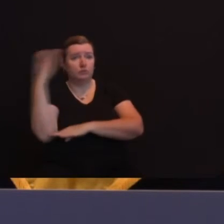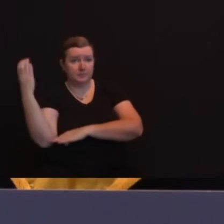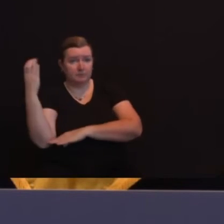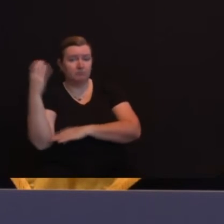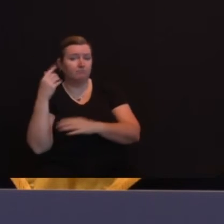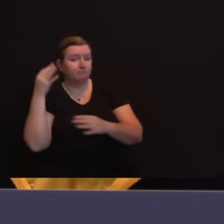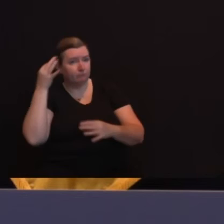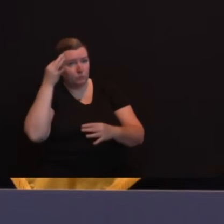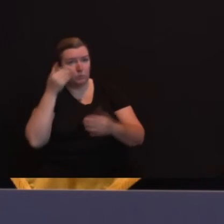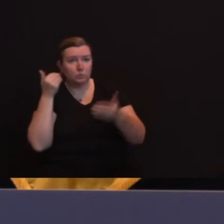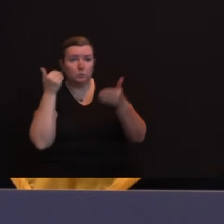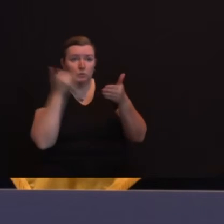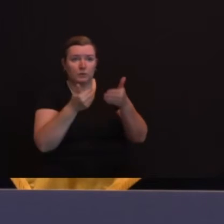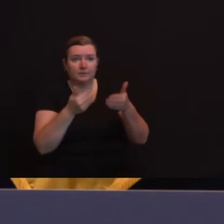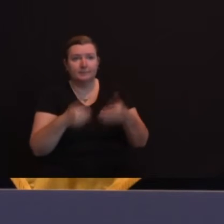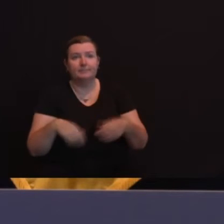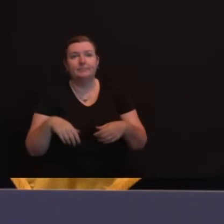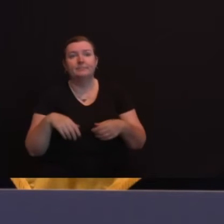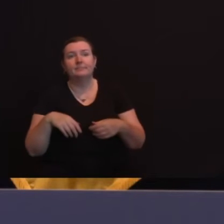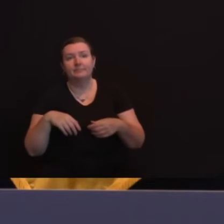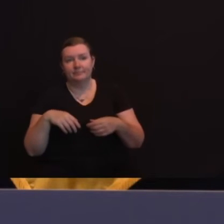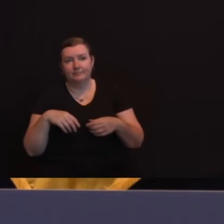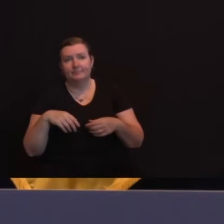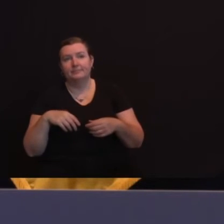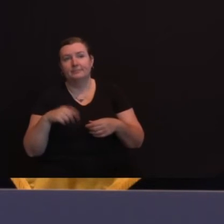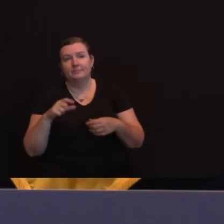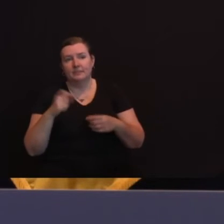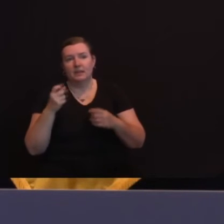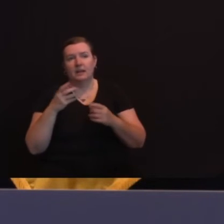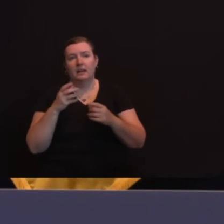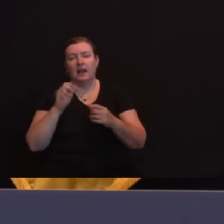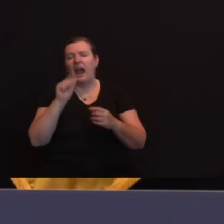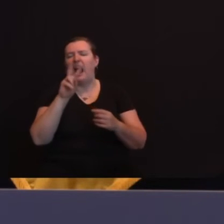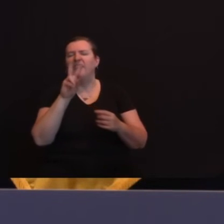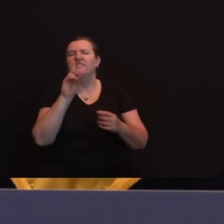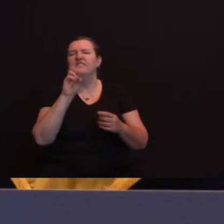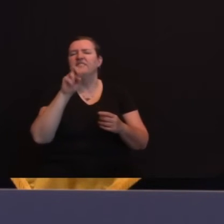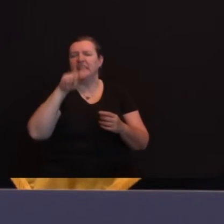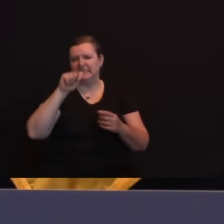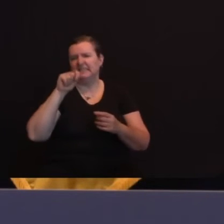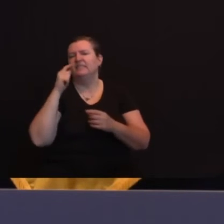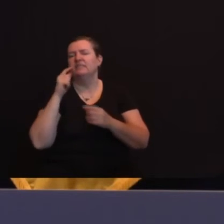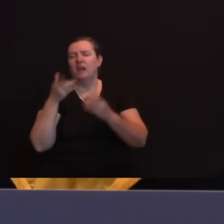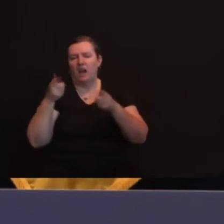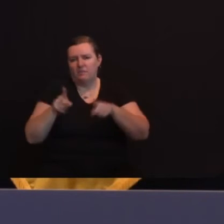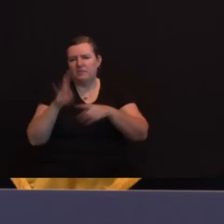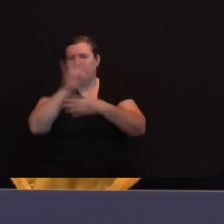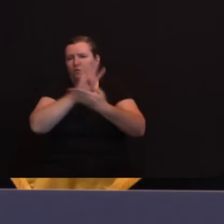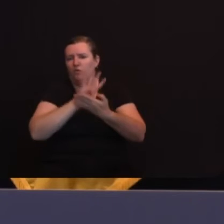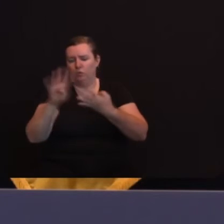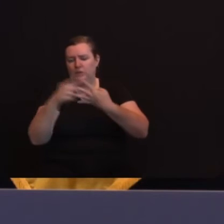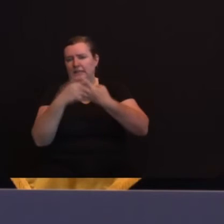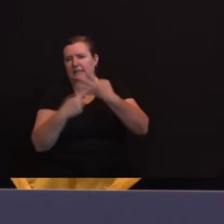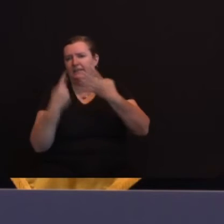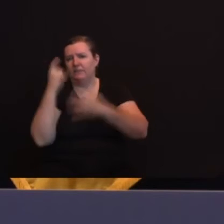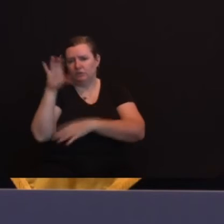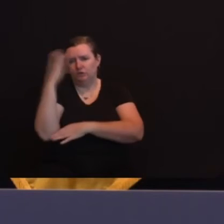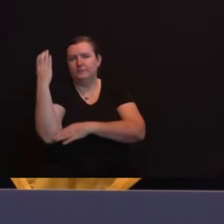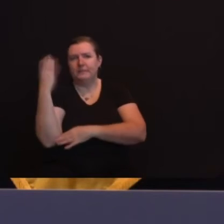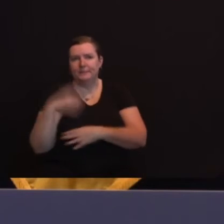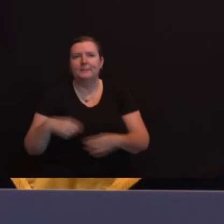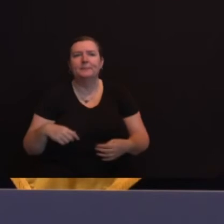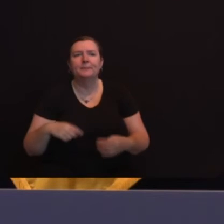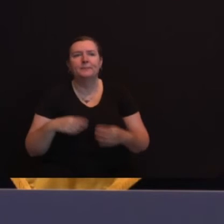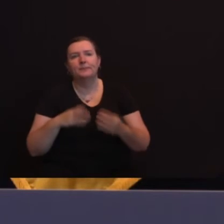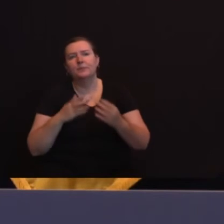obviously preceding Christmas in the Christian faith. We got to make sure that we both preserve the right to worship, but do it the right way and